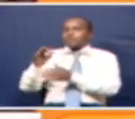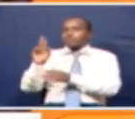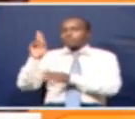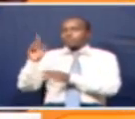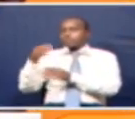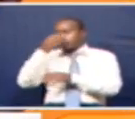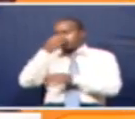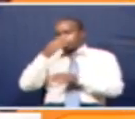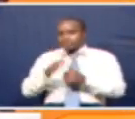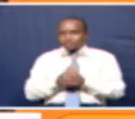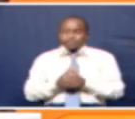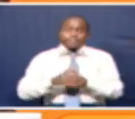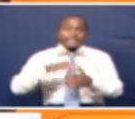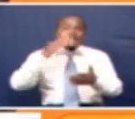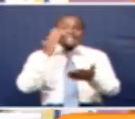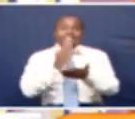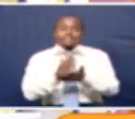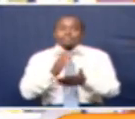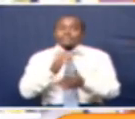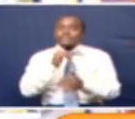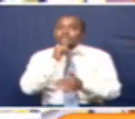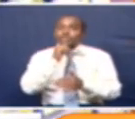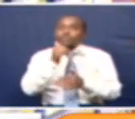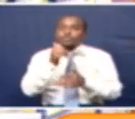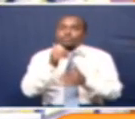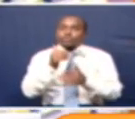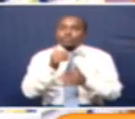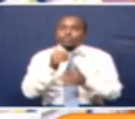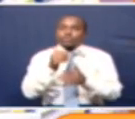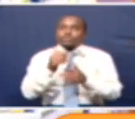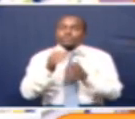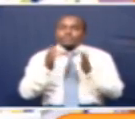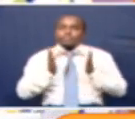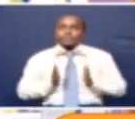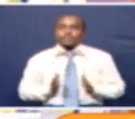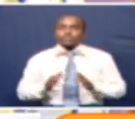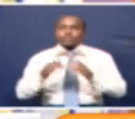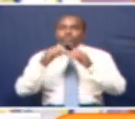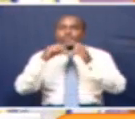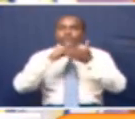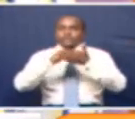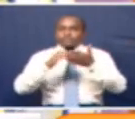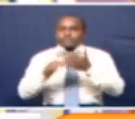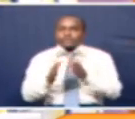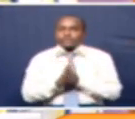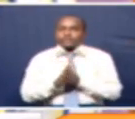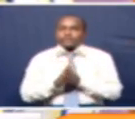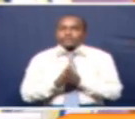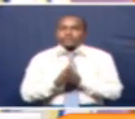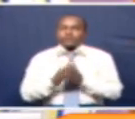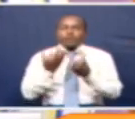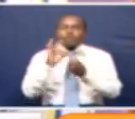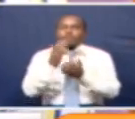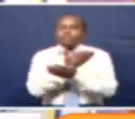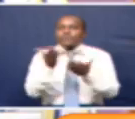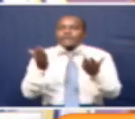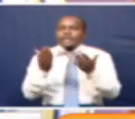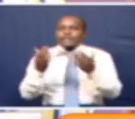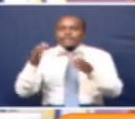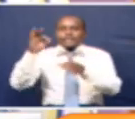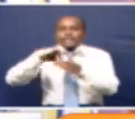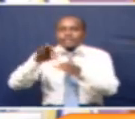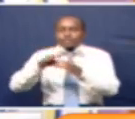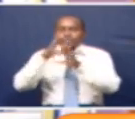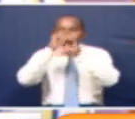William Ruto? Legitimacy is not a pedestrian statement, Hussein. Legitimacy of any election, of a presidential